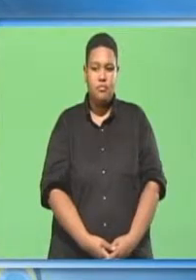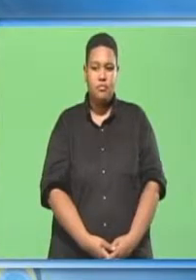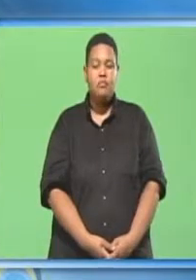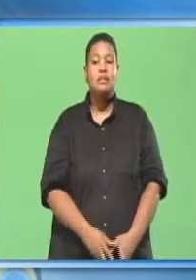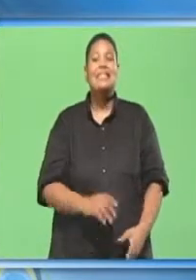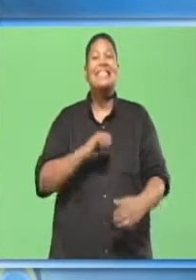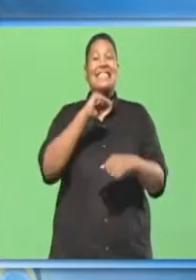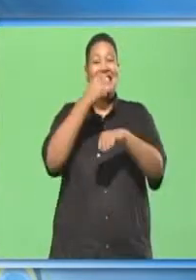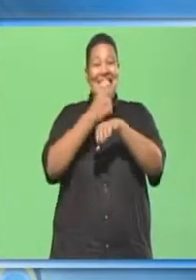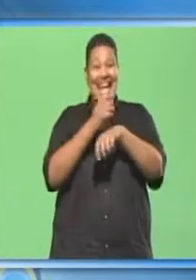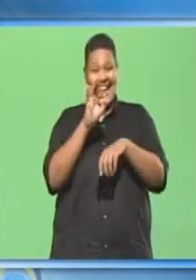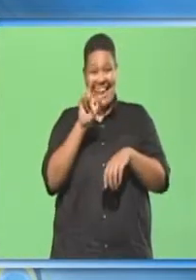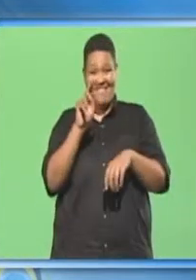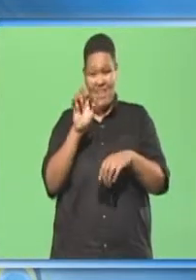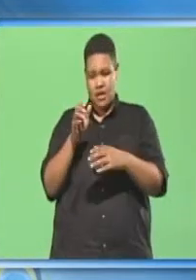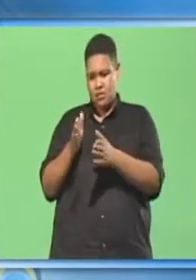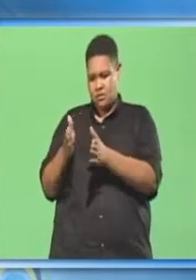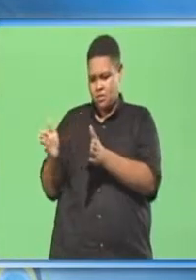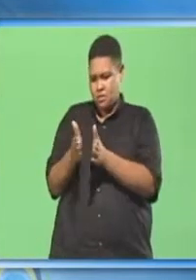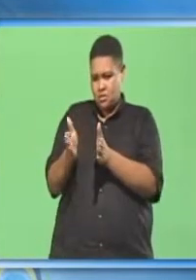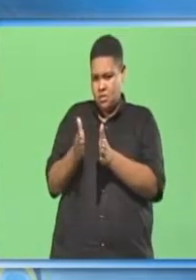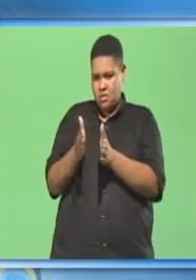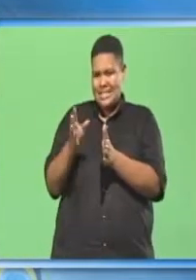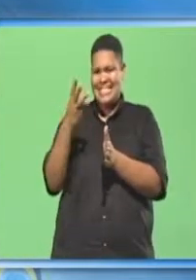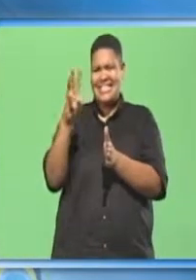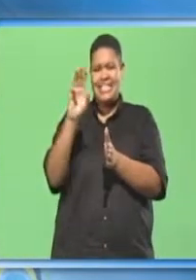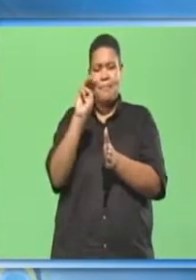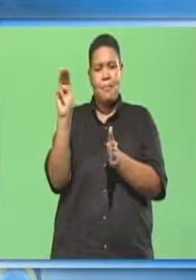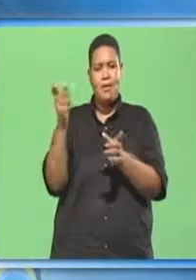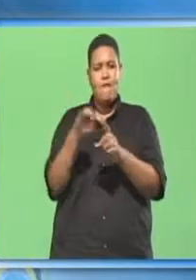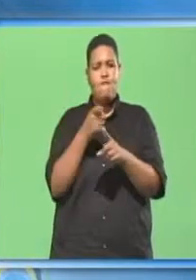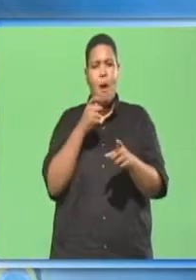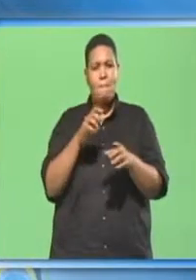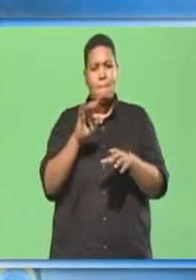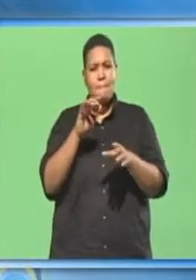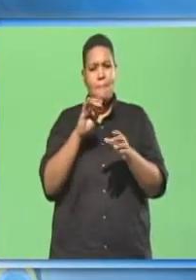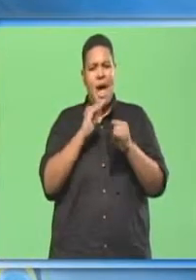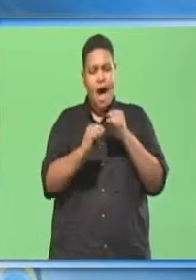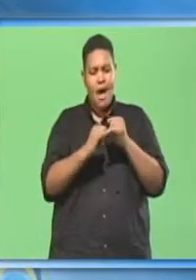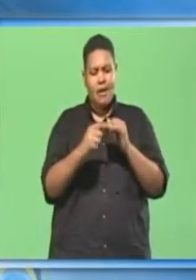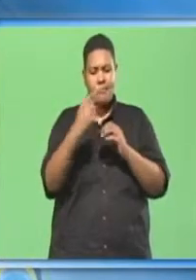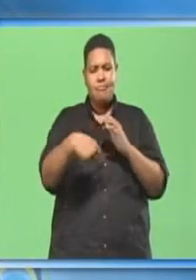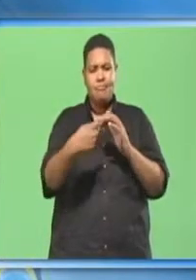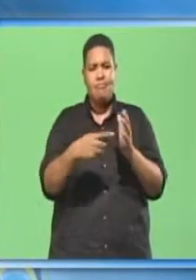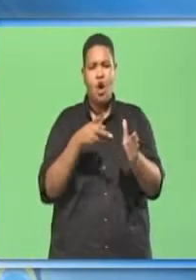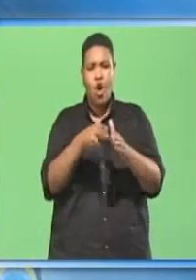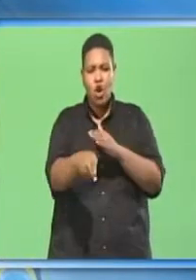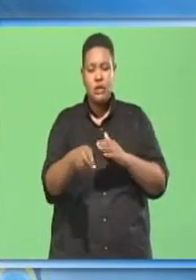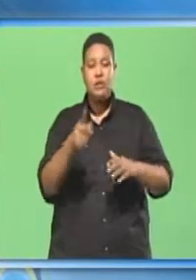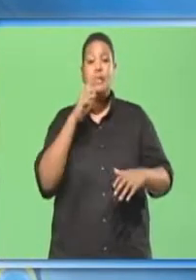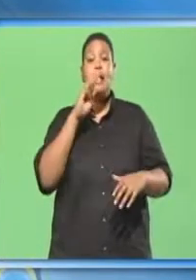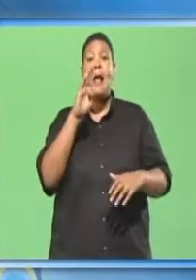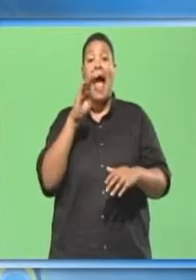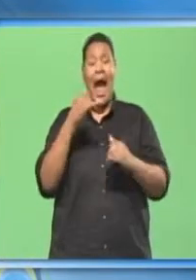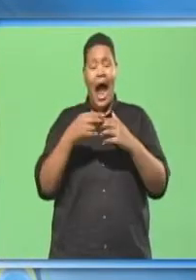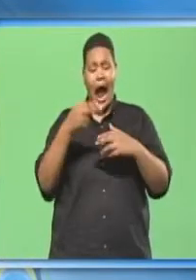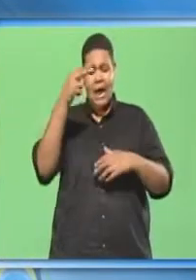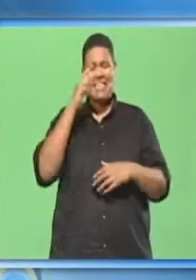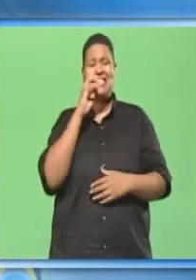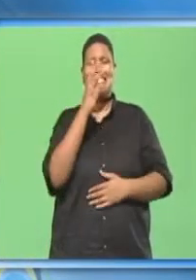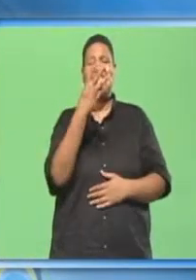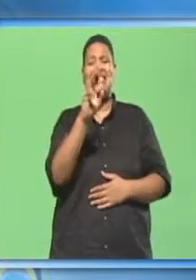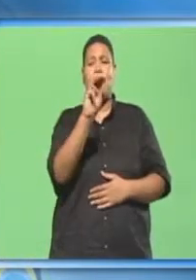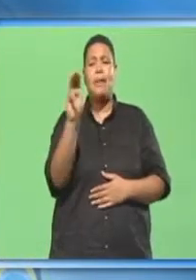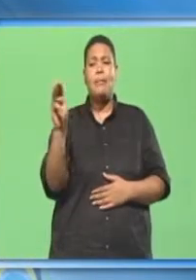Set the fence 16 mm from the blade and set the blade height at 6 mm. Cut the groove on the front piece